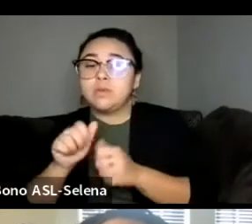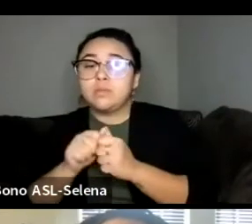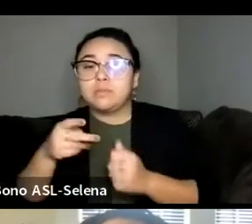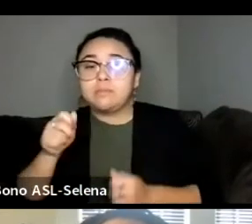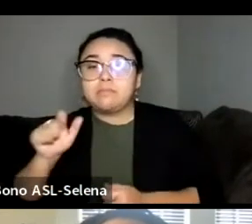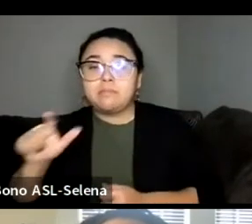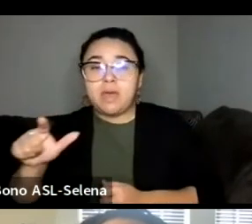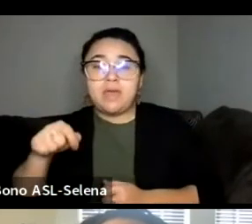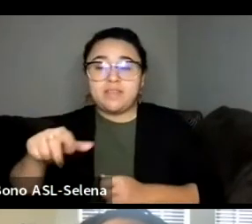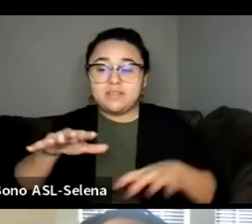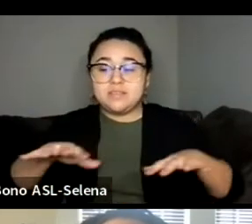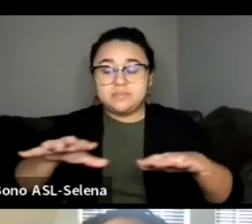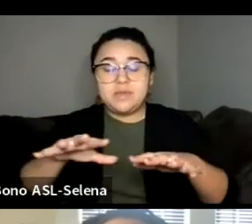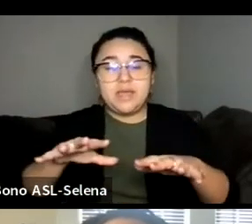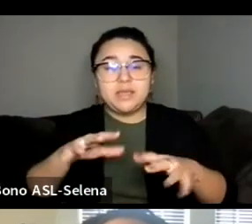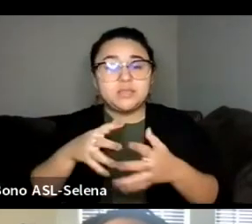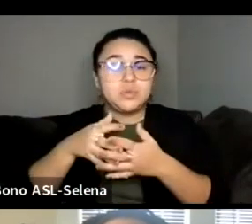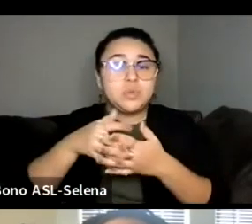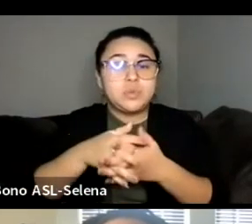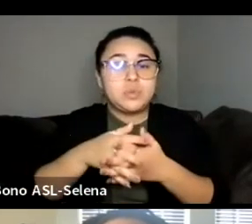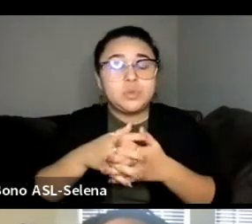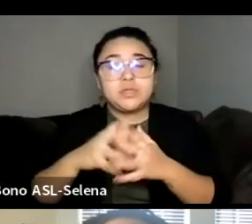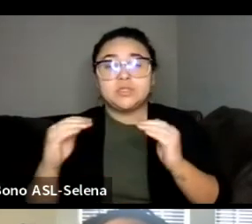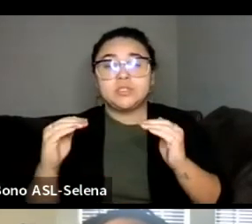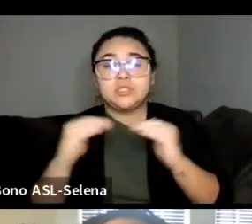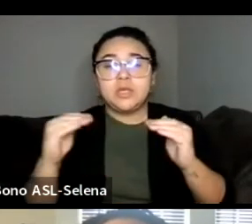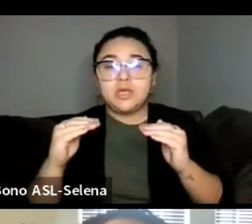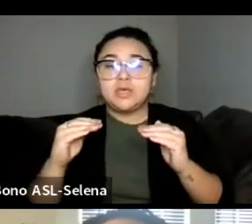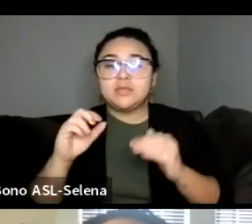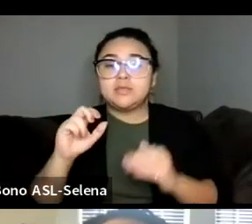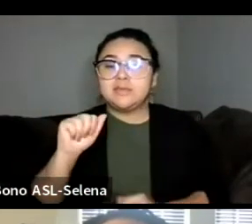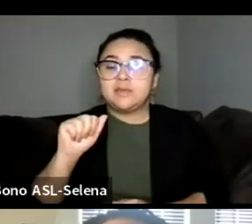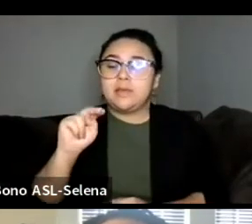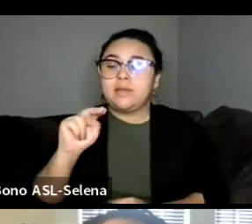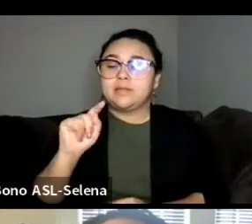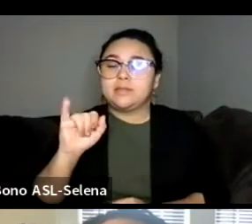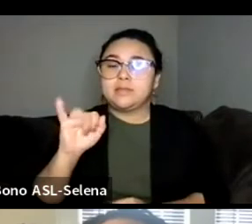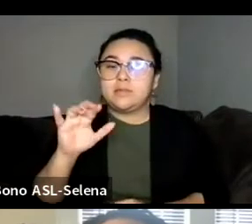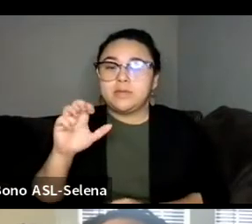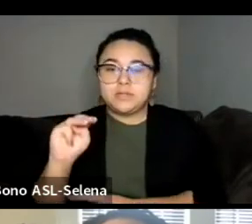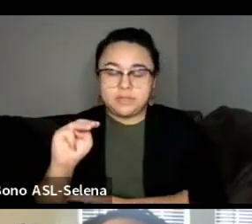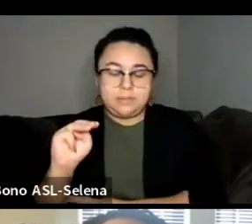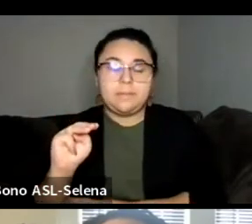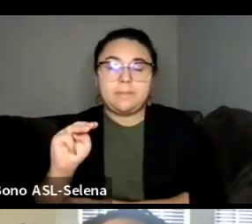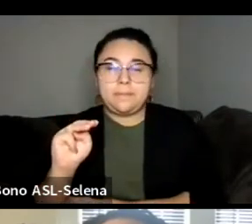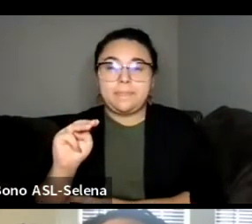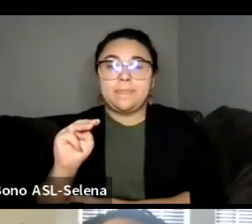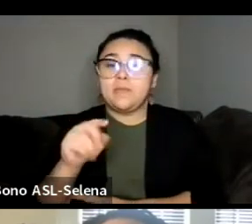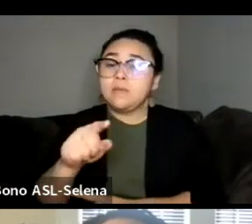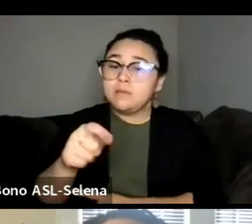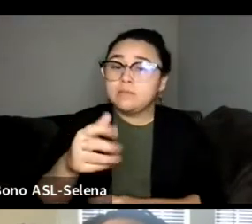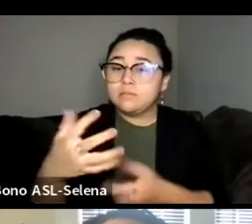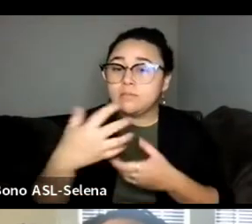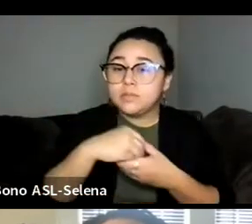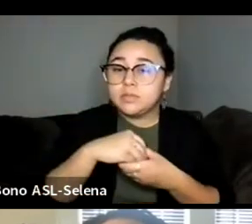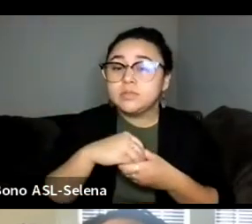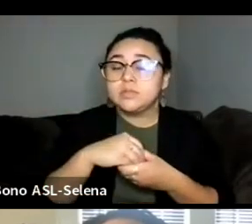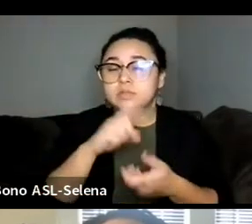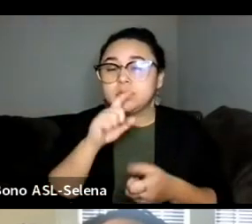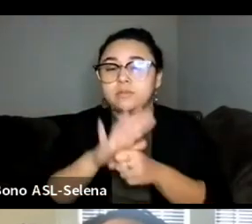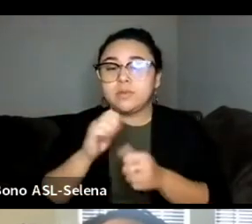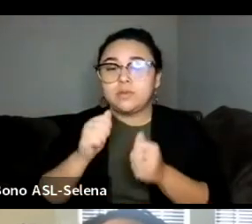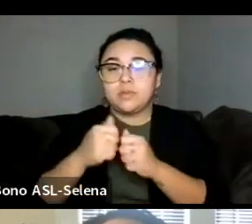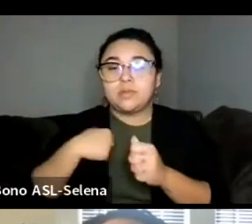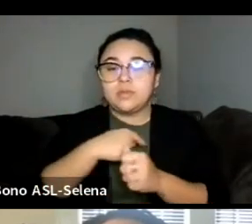and anti-racism in our structures, practices, policies, principles, and producing. As a session participant, you commit with us to